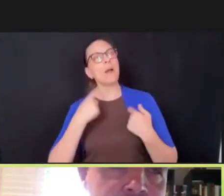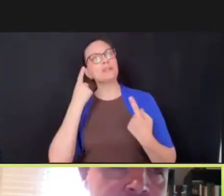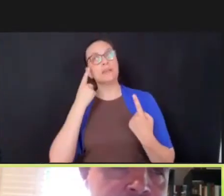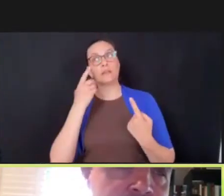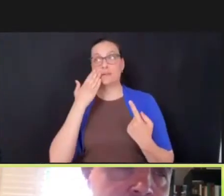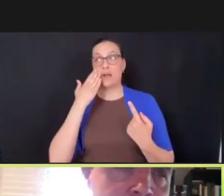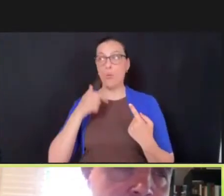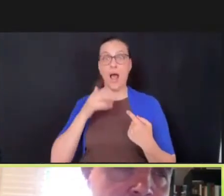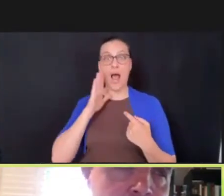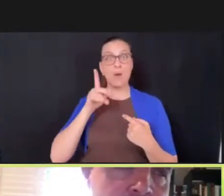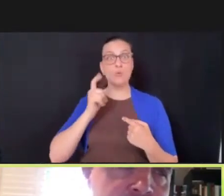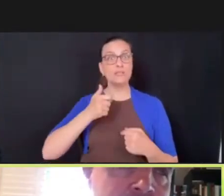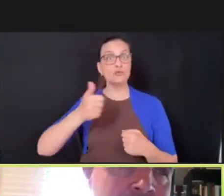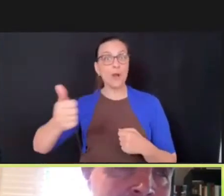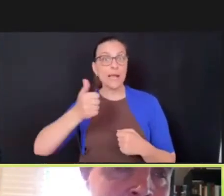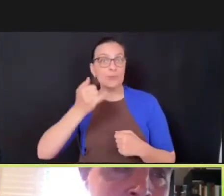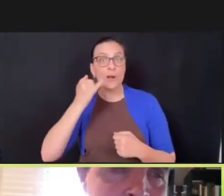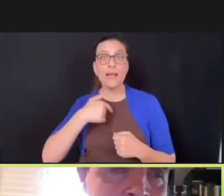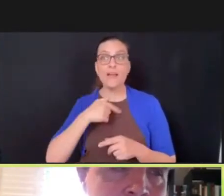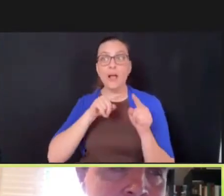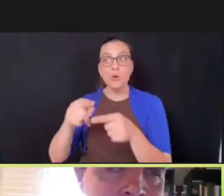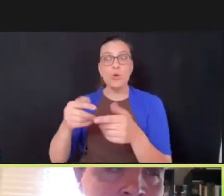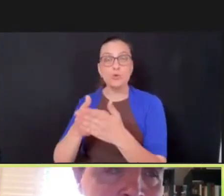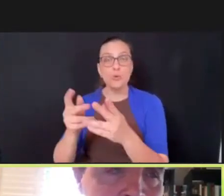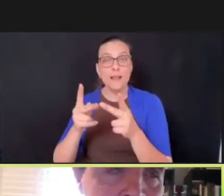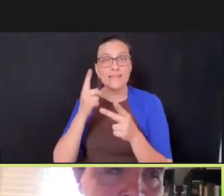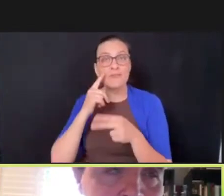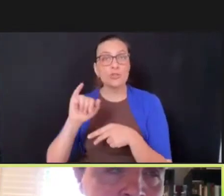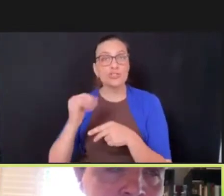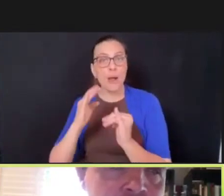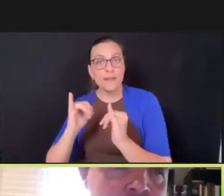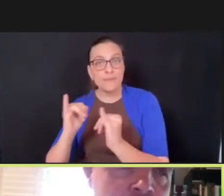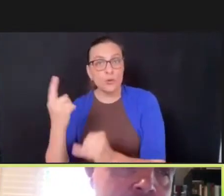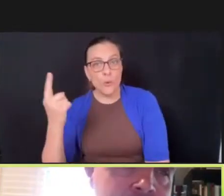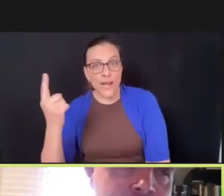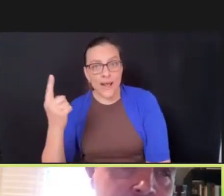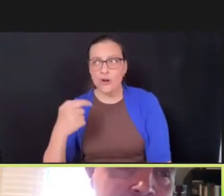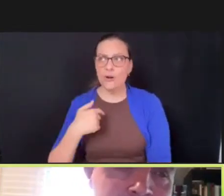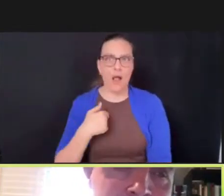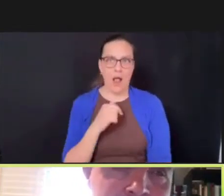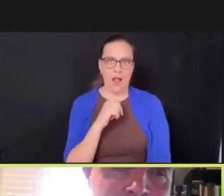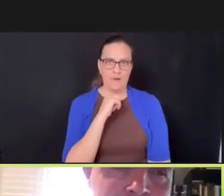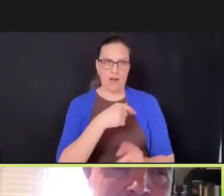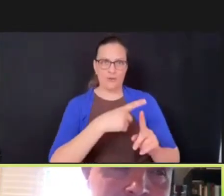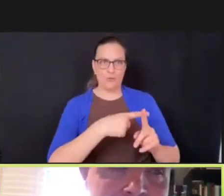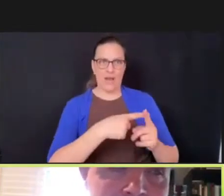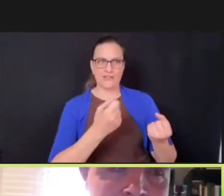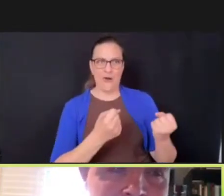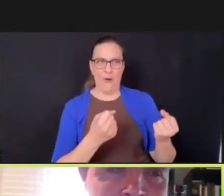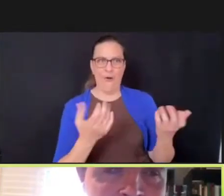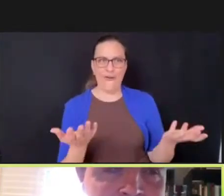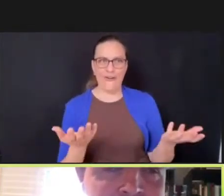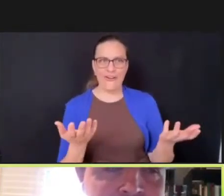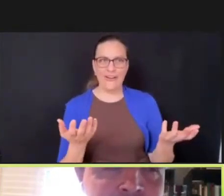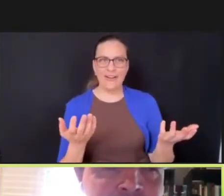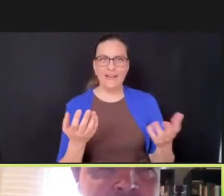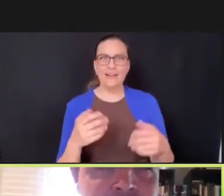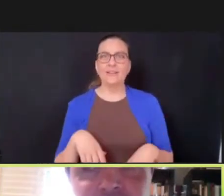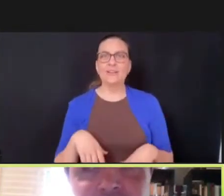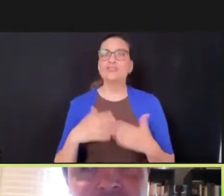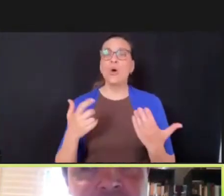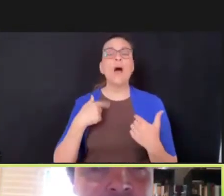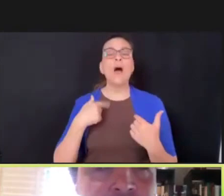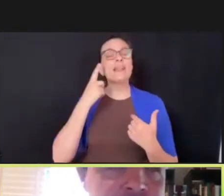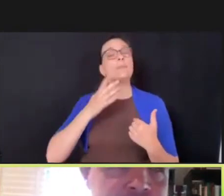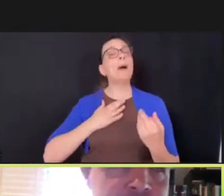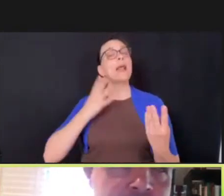place for a job interview or whatever. I'm not going to be like renting a car. So I think my thinking over